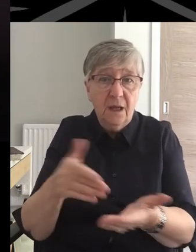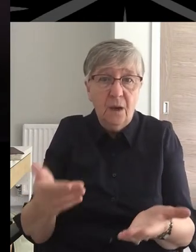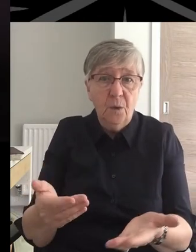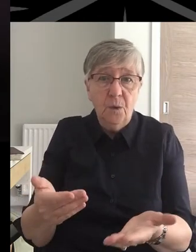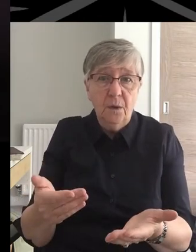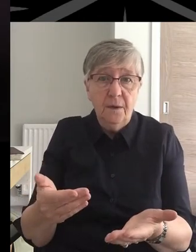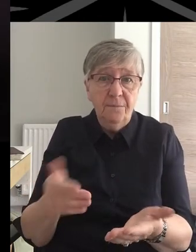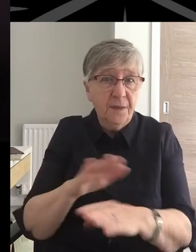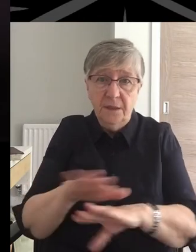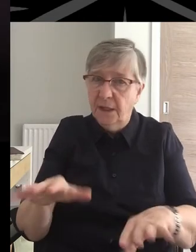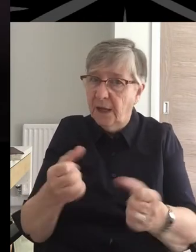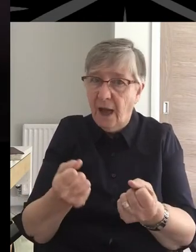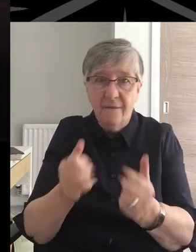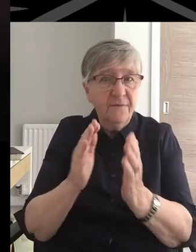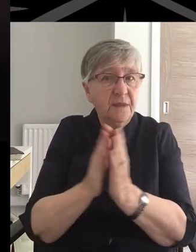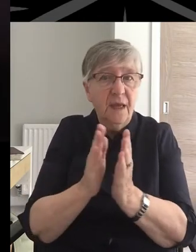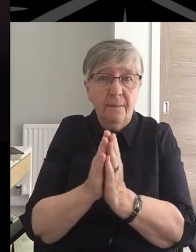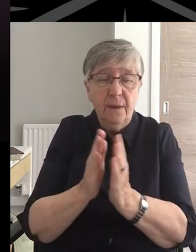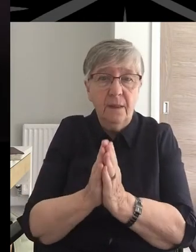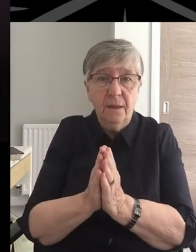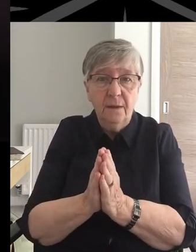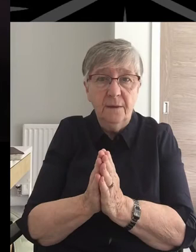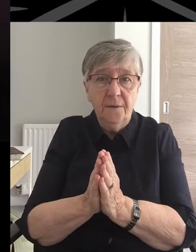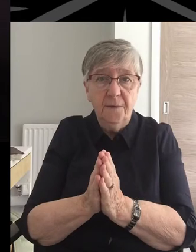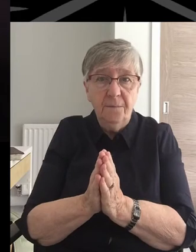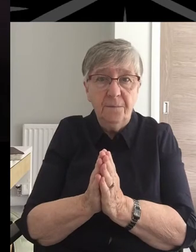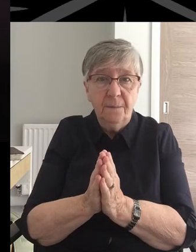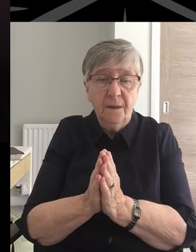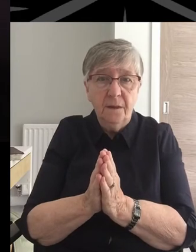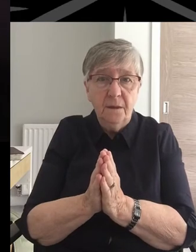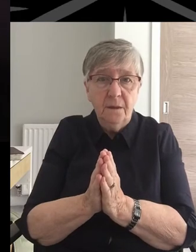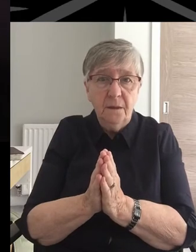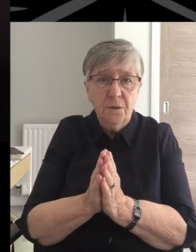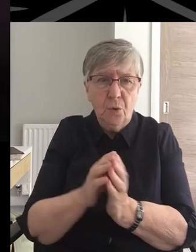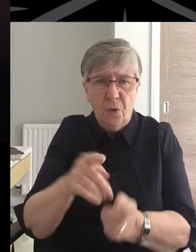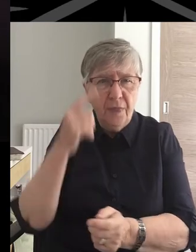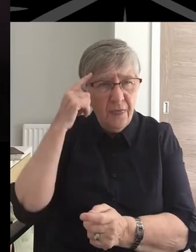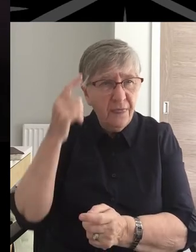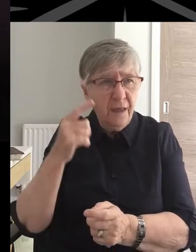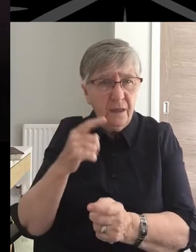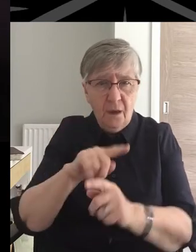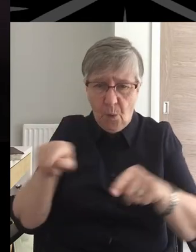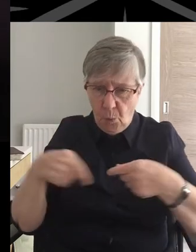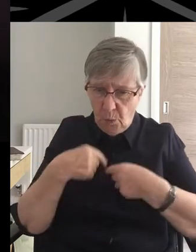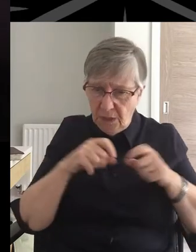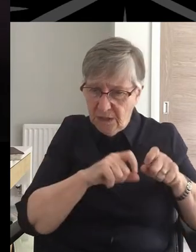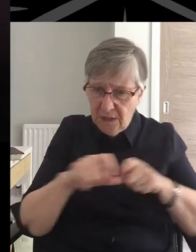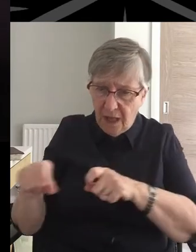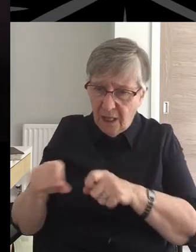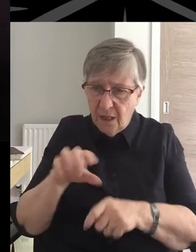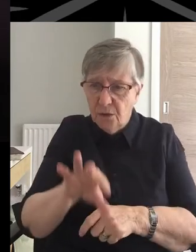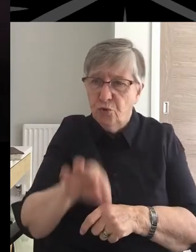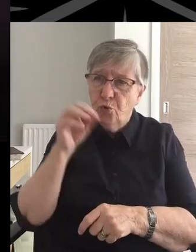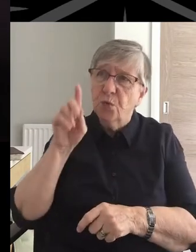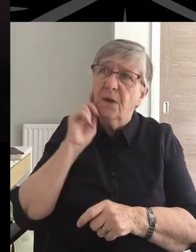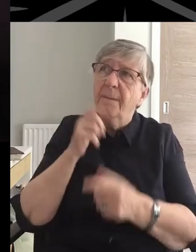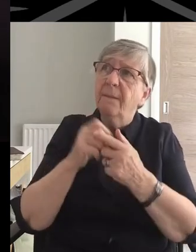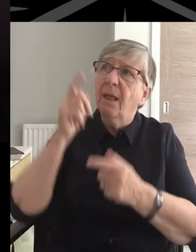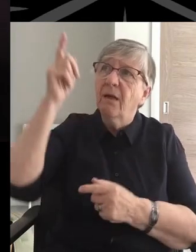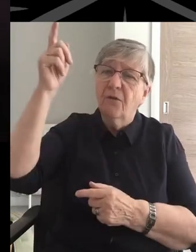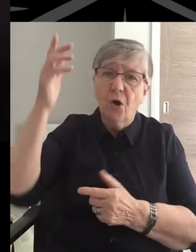they didn't have the temple. And so are we the chosen people of God or not? The whole identity, the things